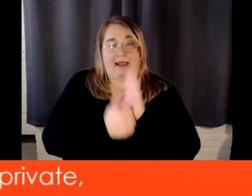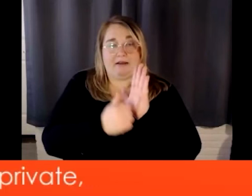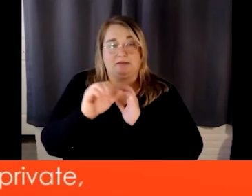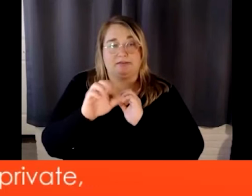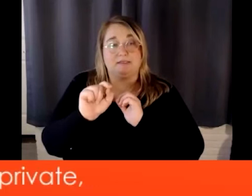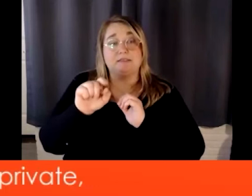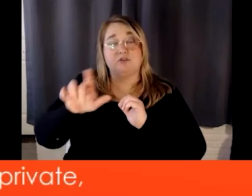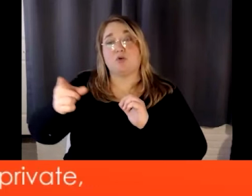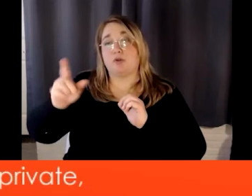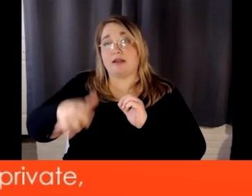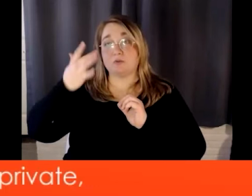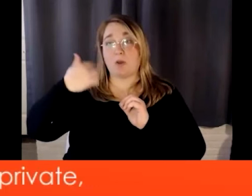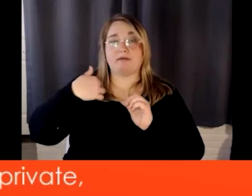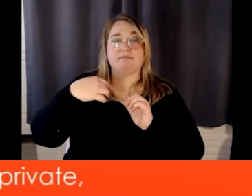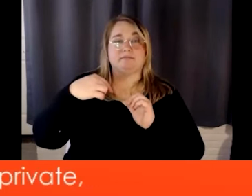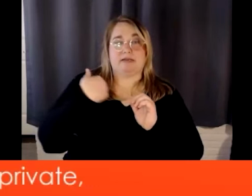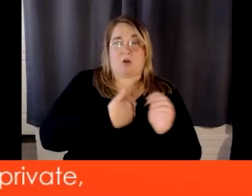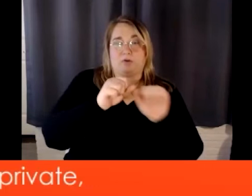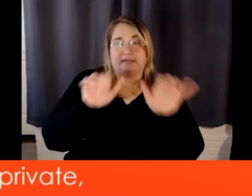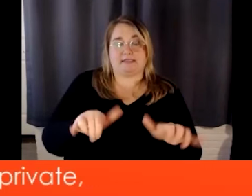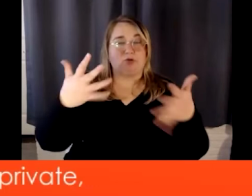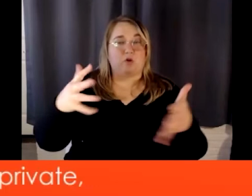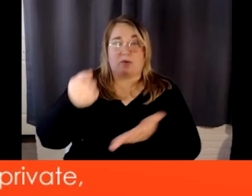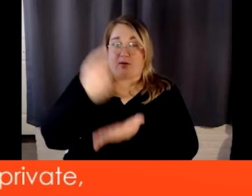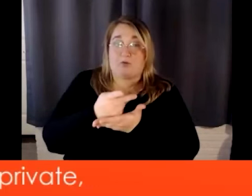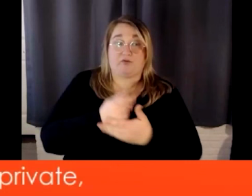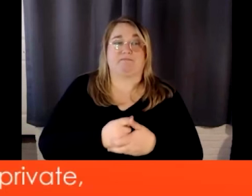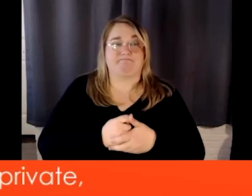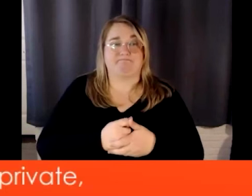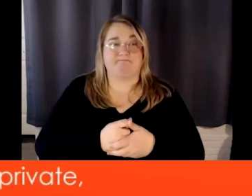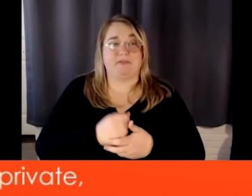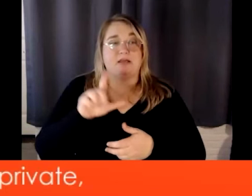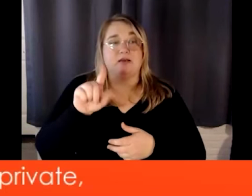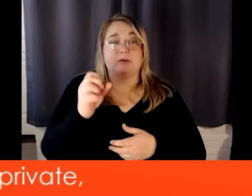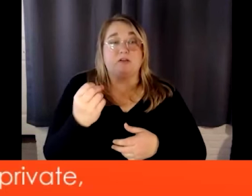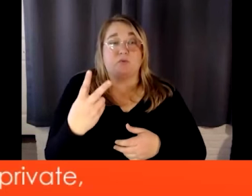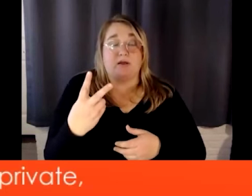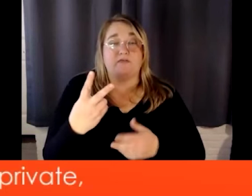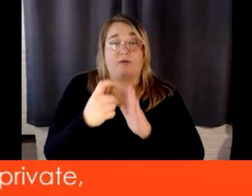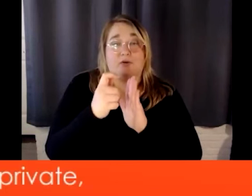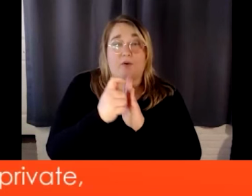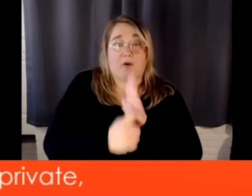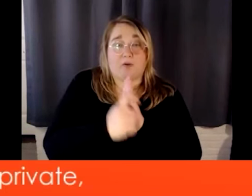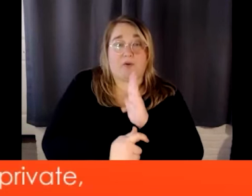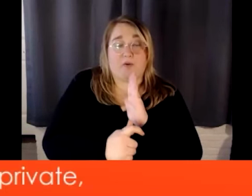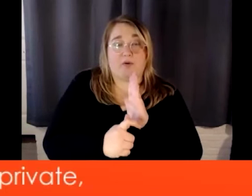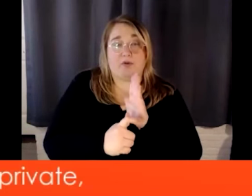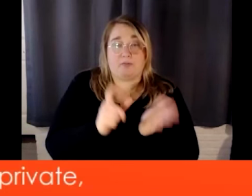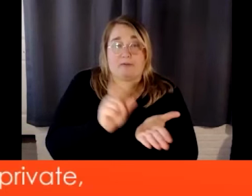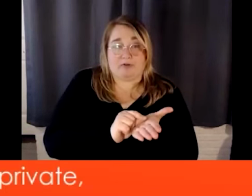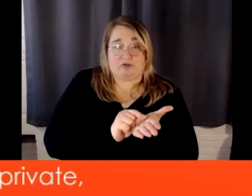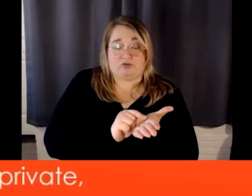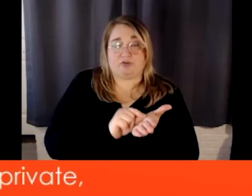2012, there was a article published, Cracking the Credit Hour. That was